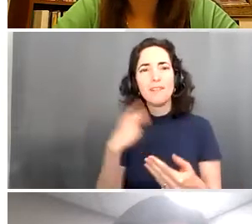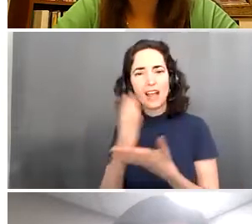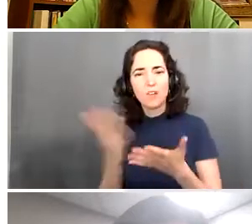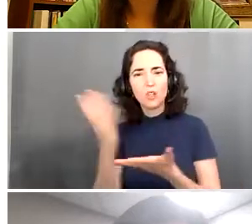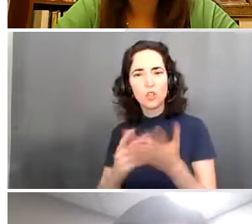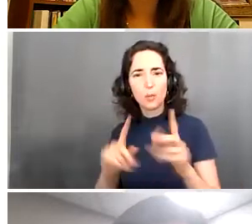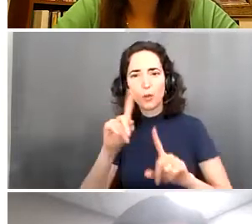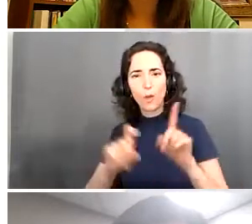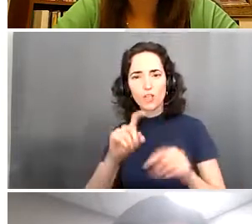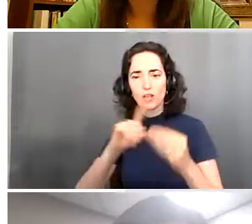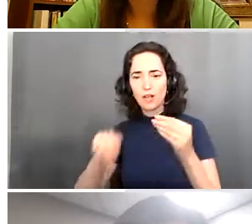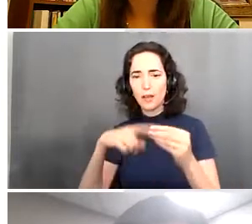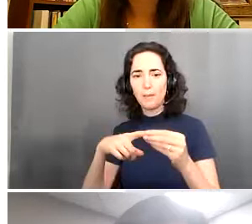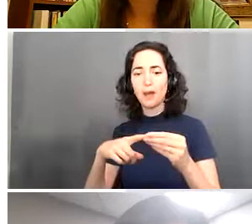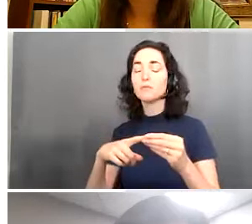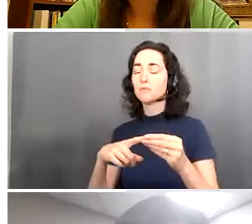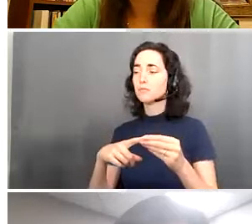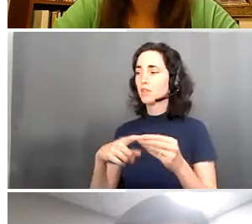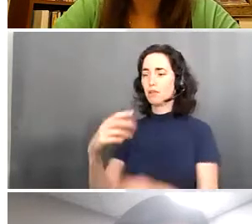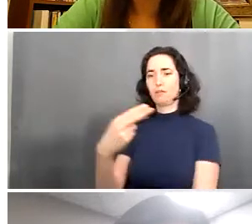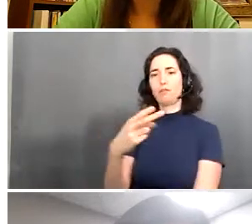expressed about the human trafficking